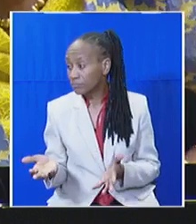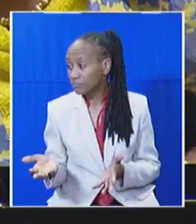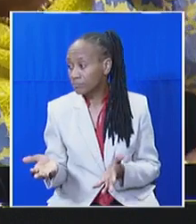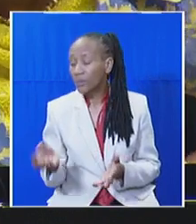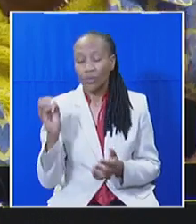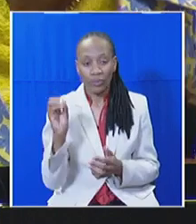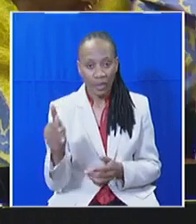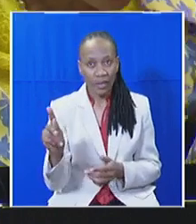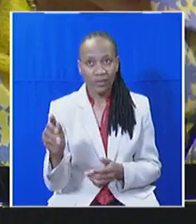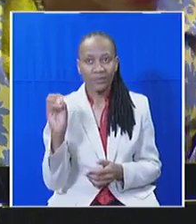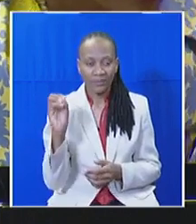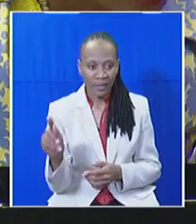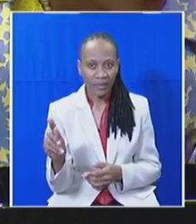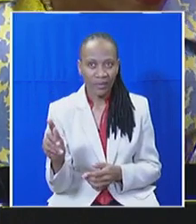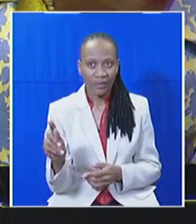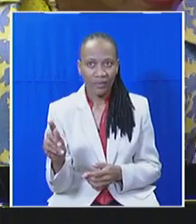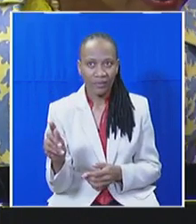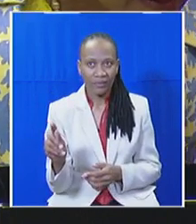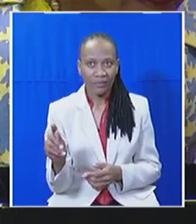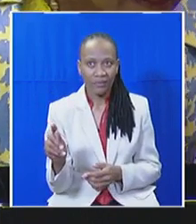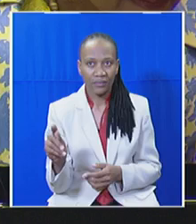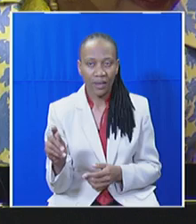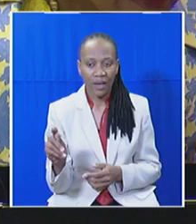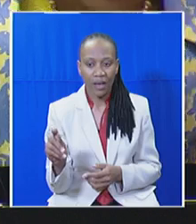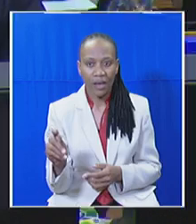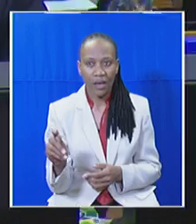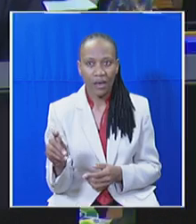All right, he's happy to pass.